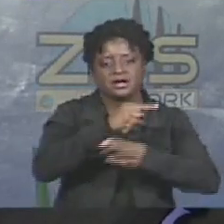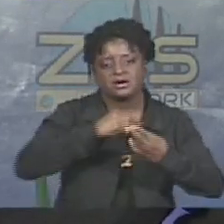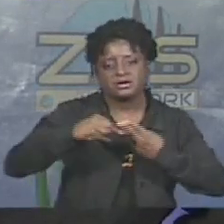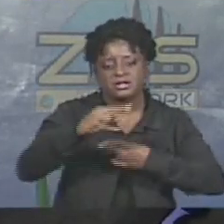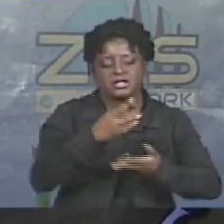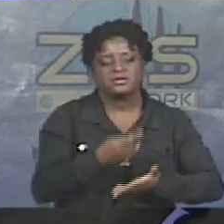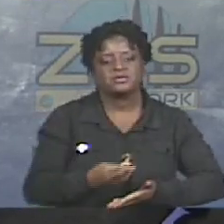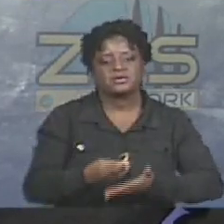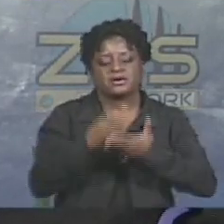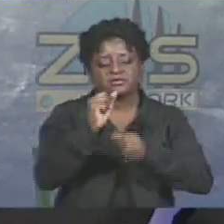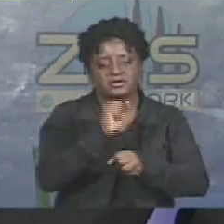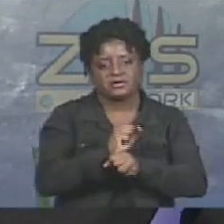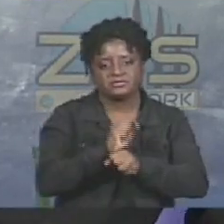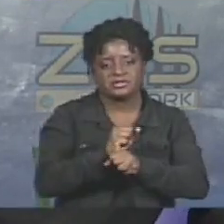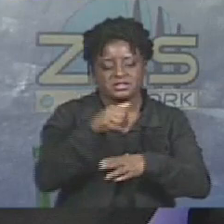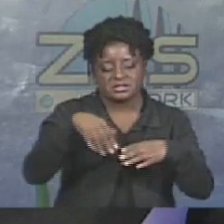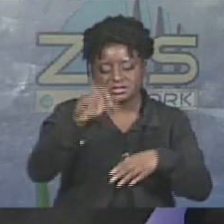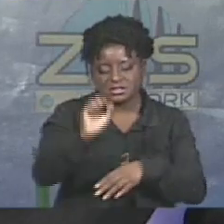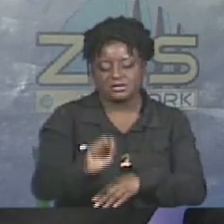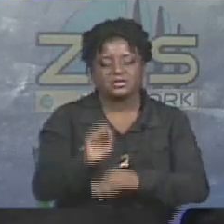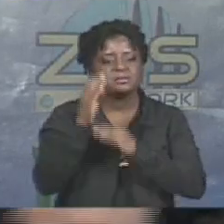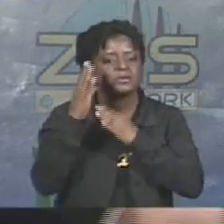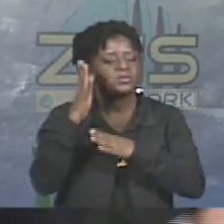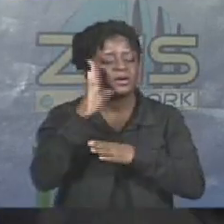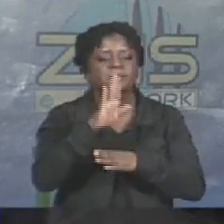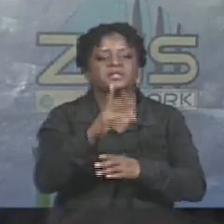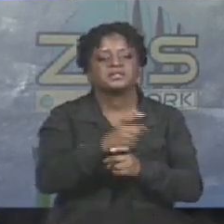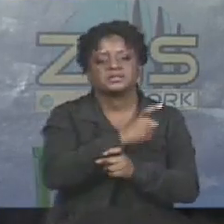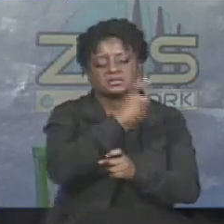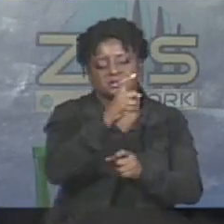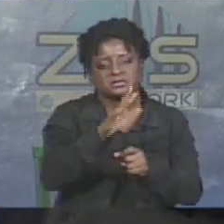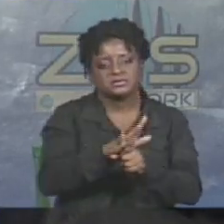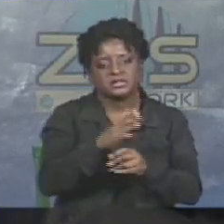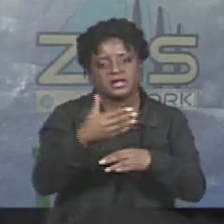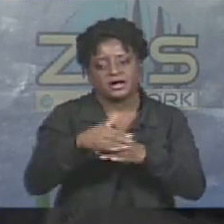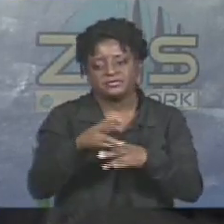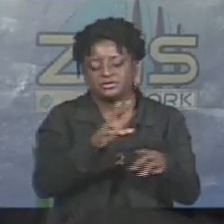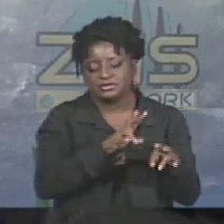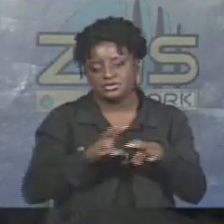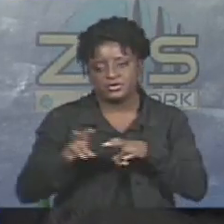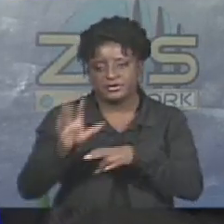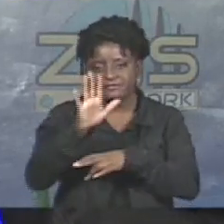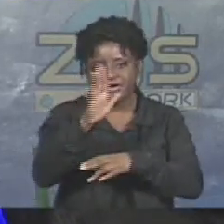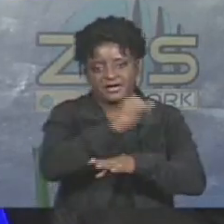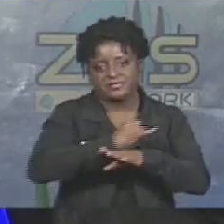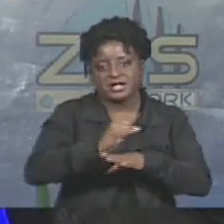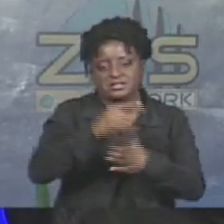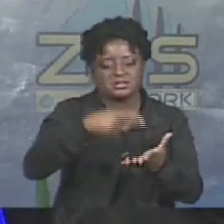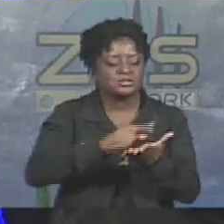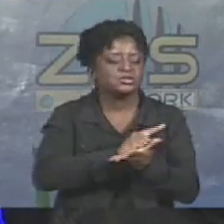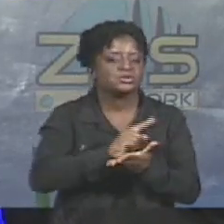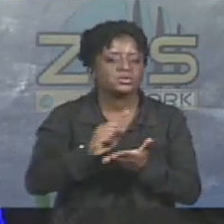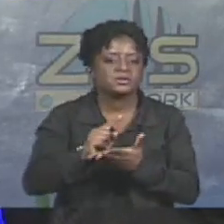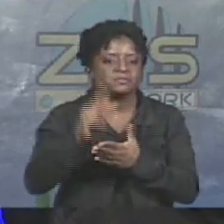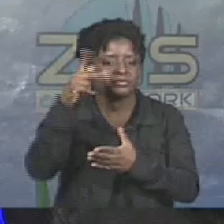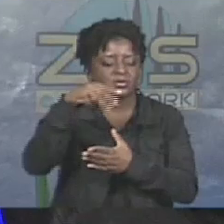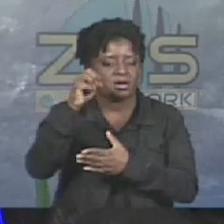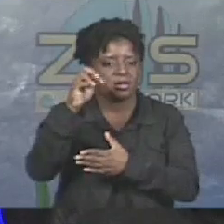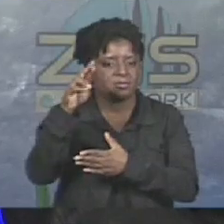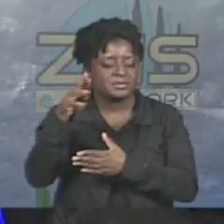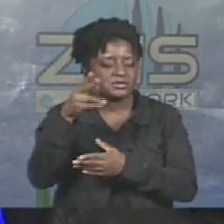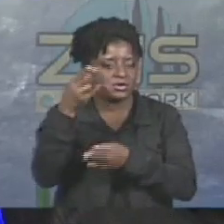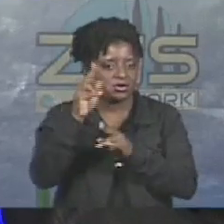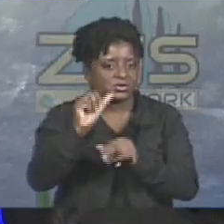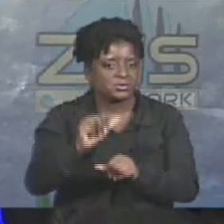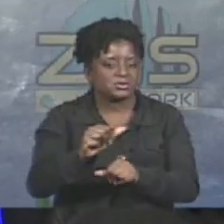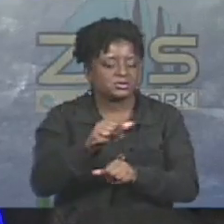recovery efforts in the southern Bahamas will be successful. This after touring 5 islands this week. Prime Minister, the Honorable